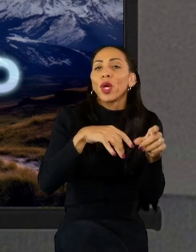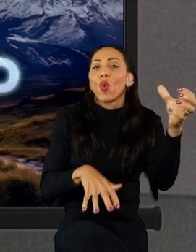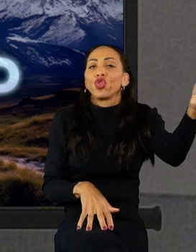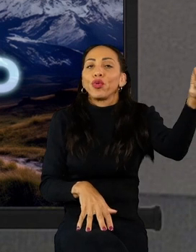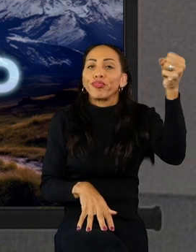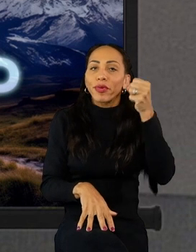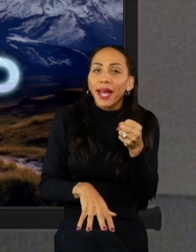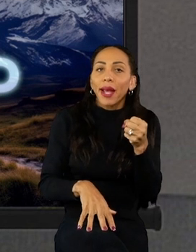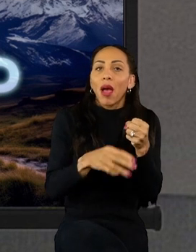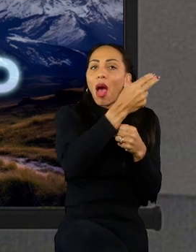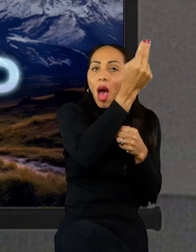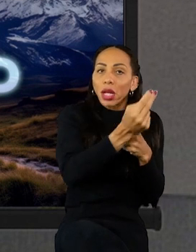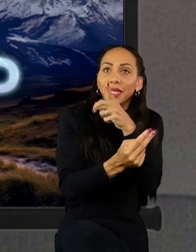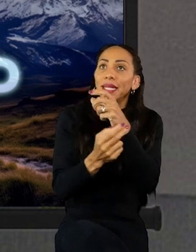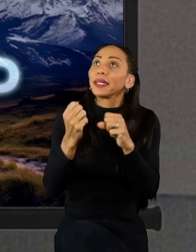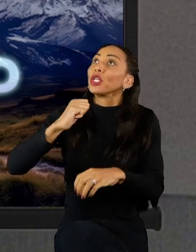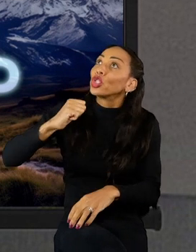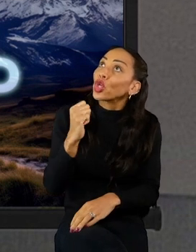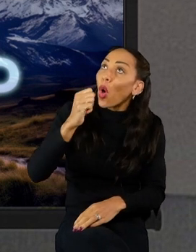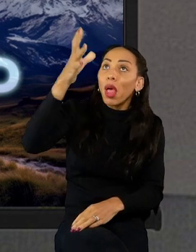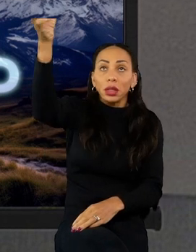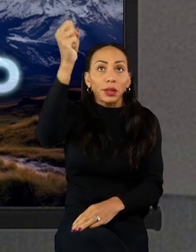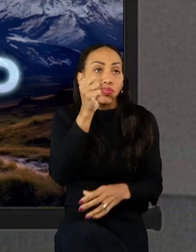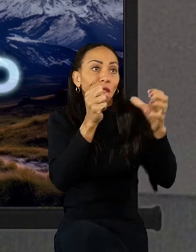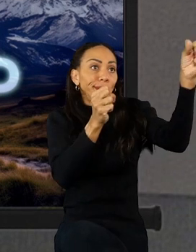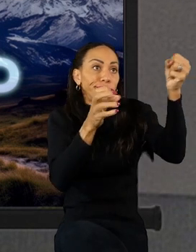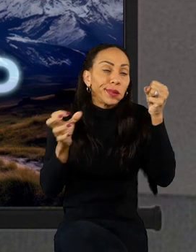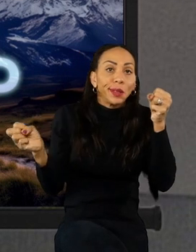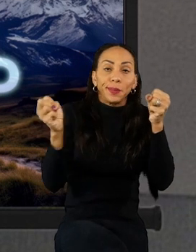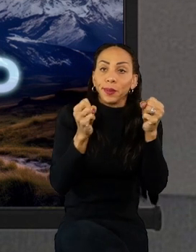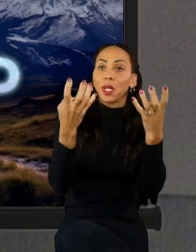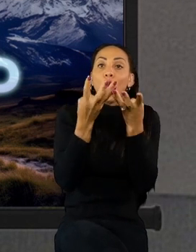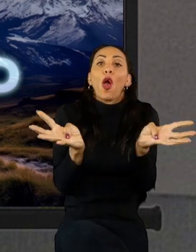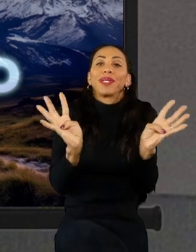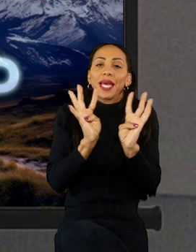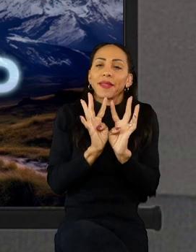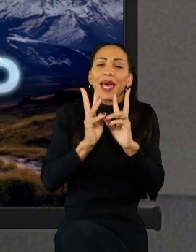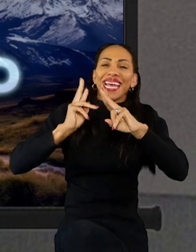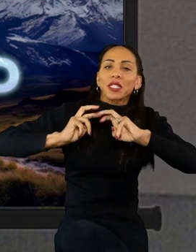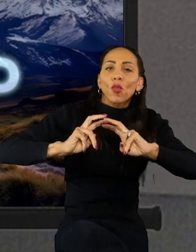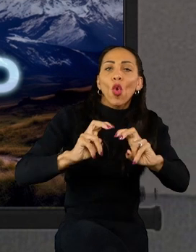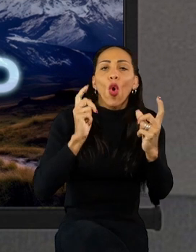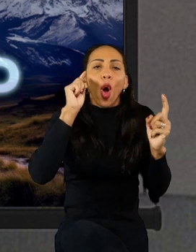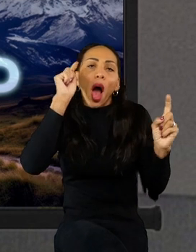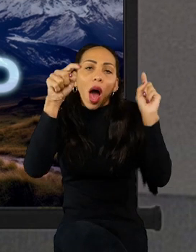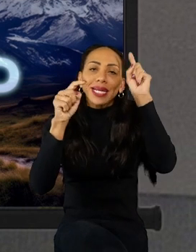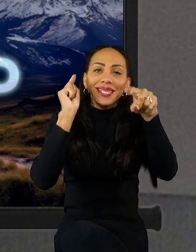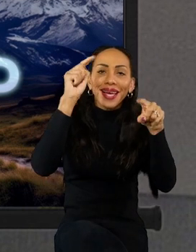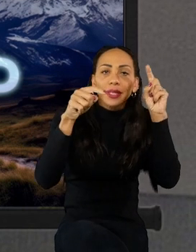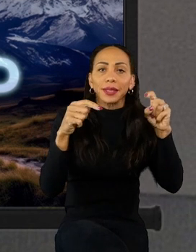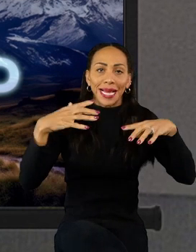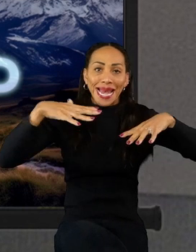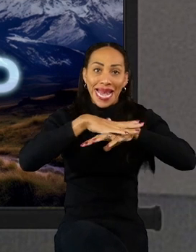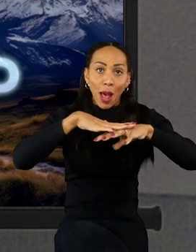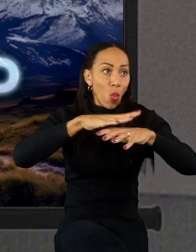together artists from Nepal and Scotland to explore narrative and ideas together,